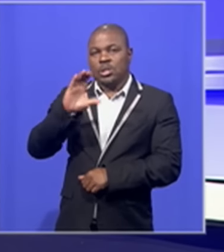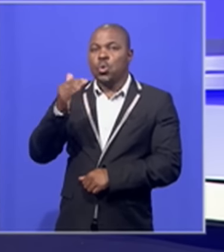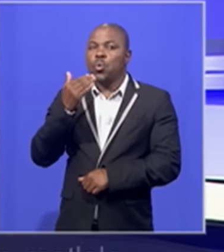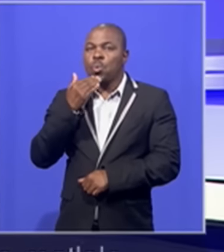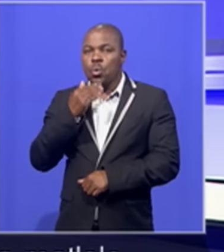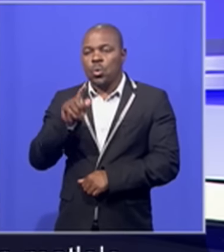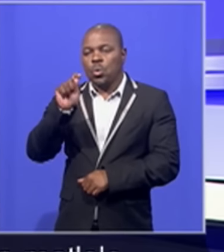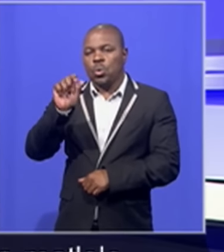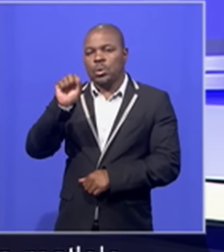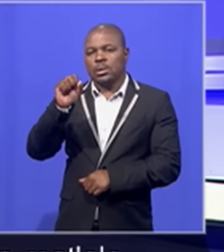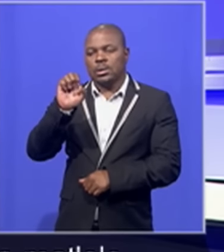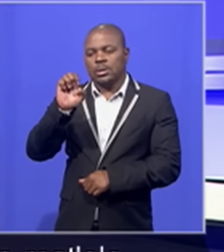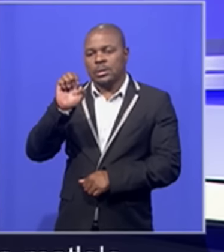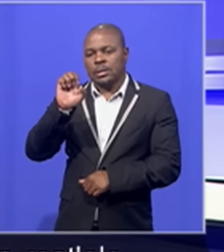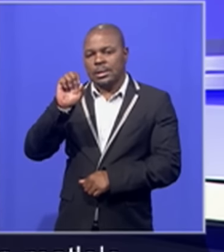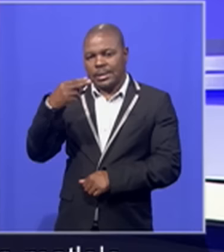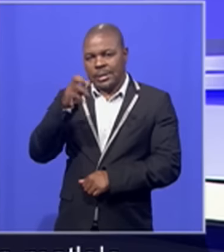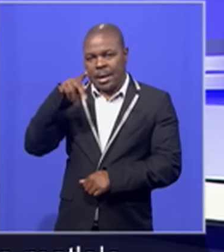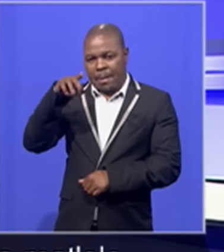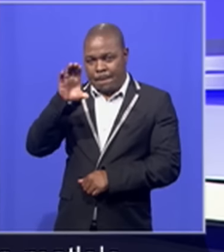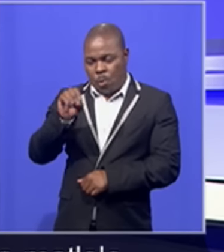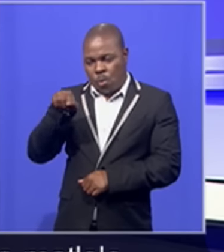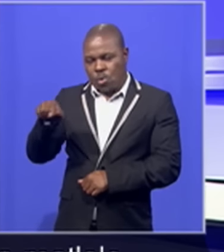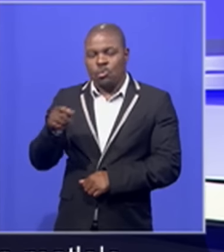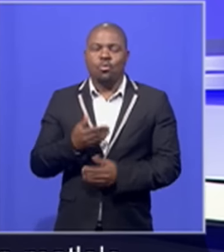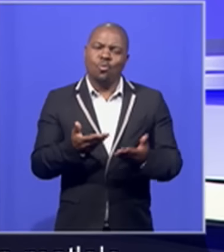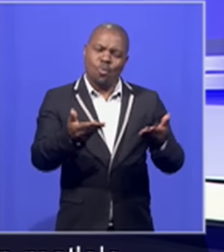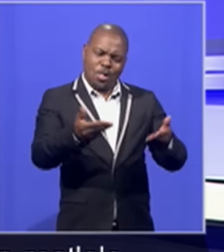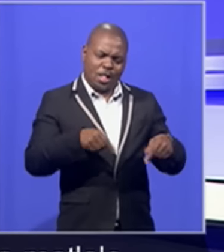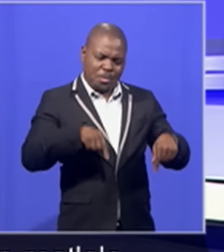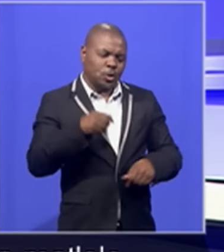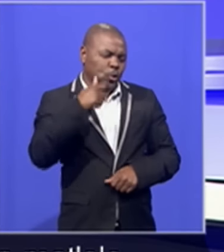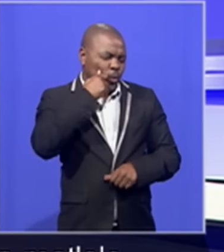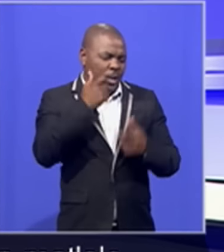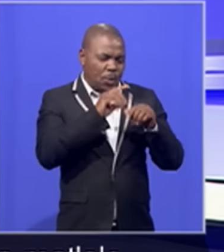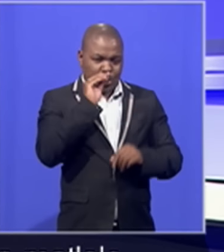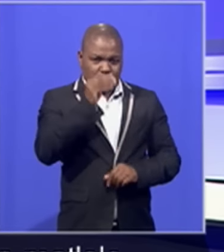Mongwai. Raitsho Madume wa amogetswe mo dikgang tsa rona tsa Setswana.